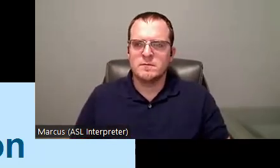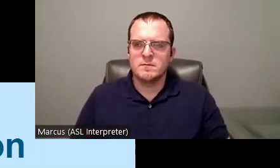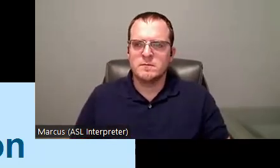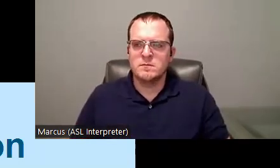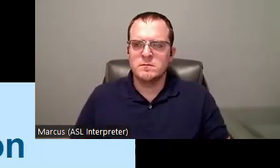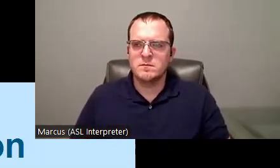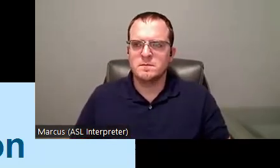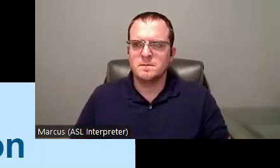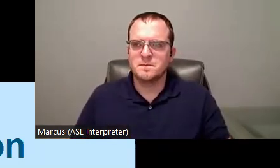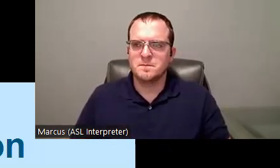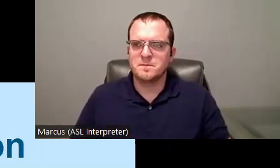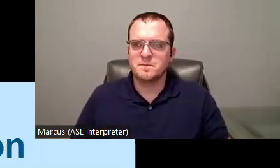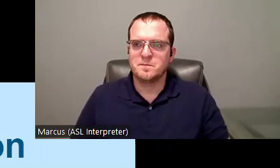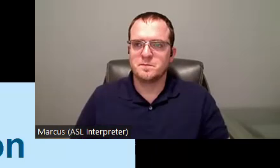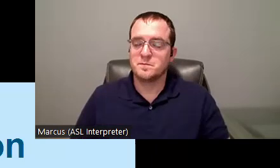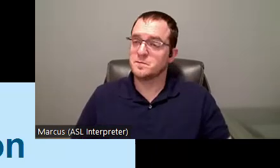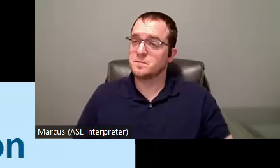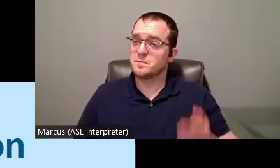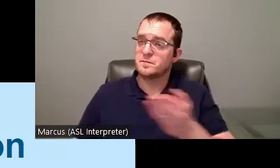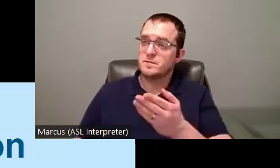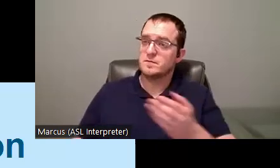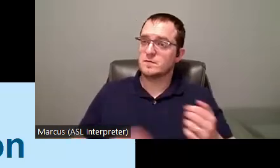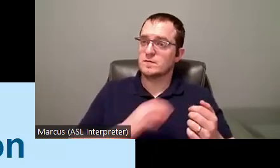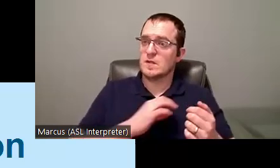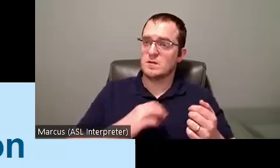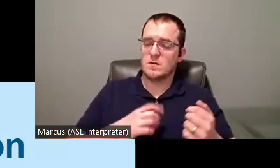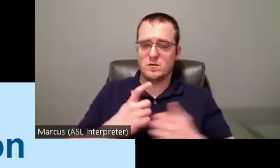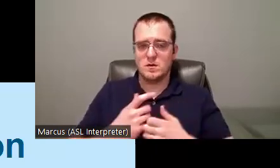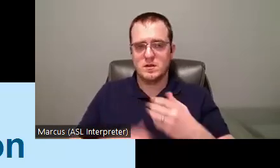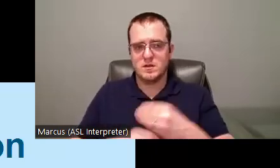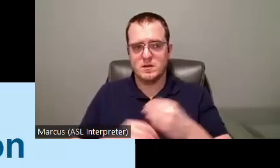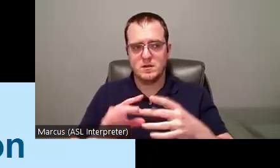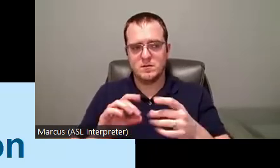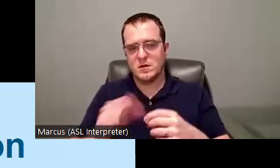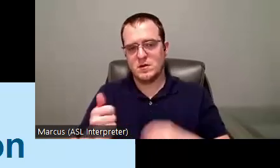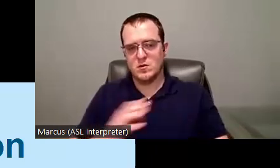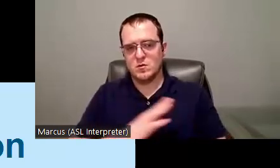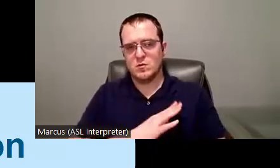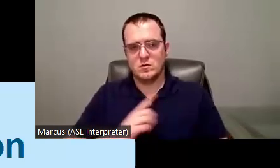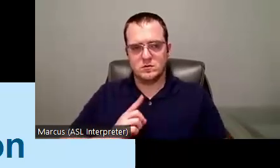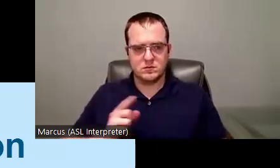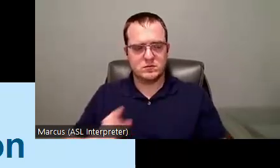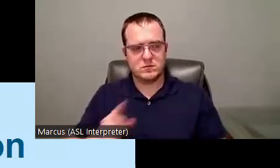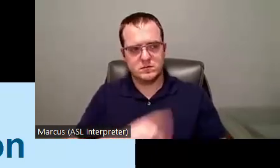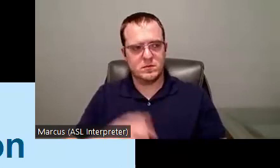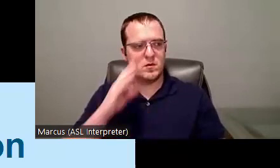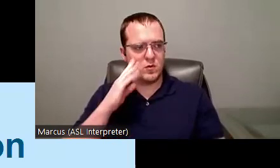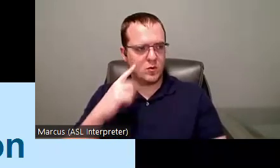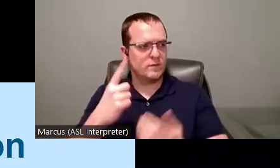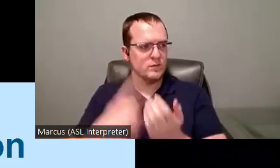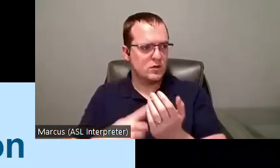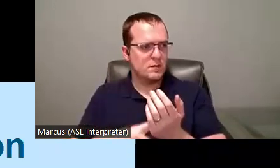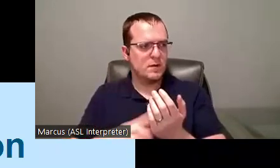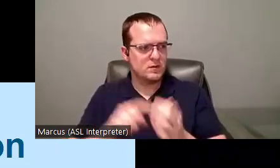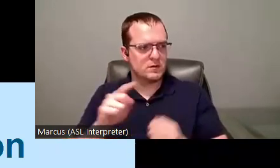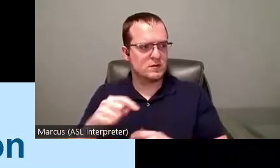Well, I'm sorry, Councilman. I was just I'd echo the comments from my fellow board members. I know we talked about this, kind of